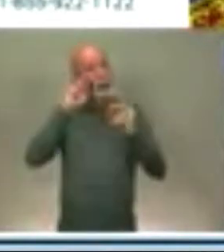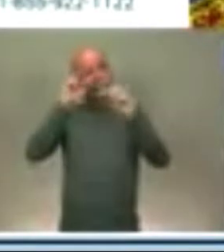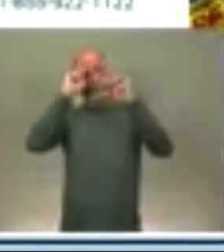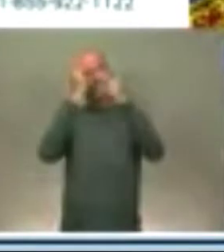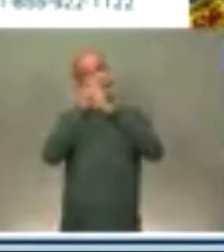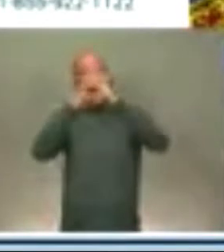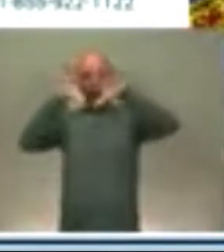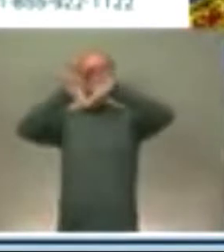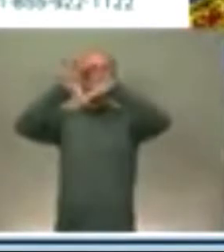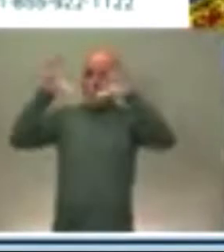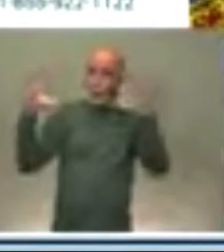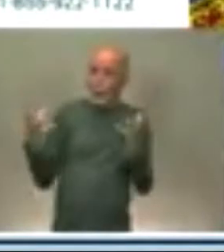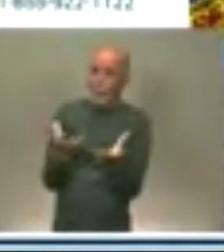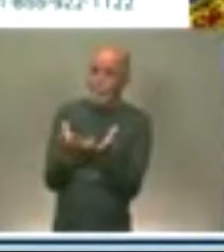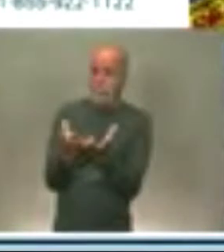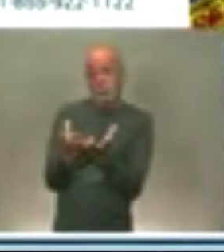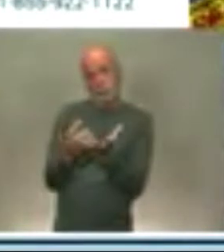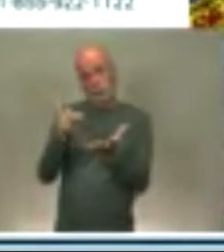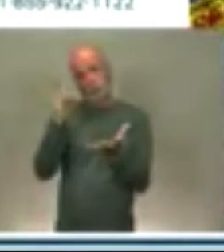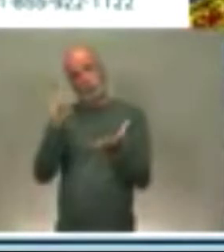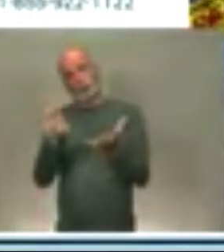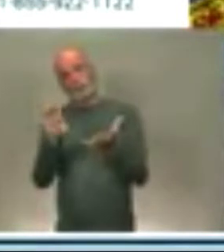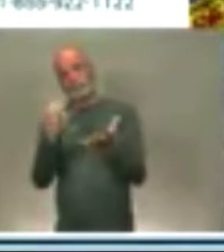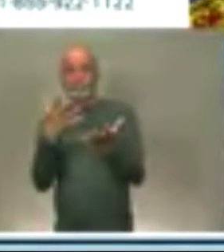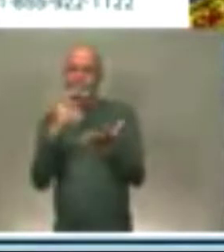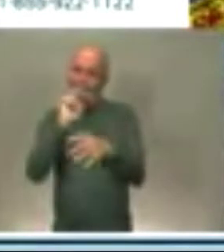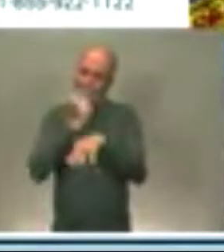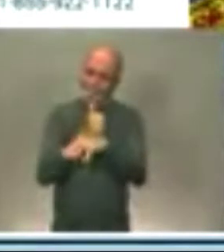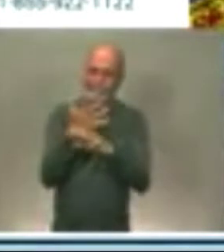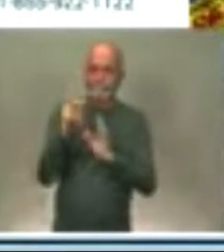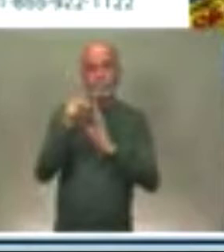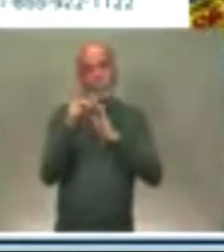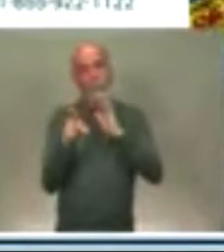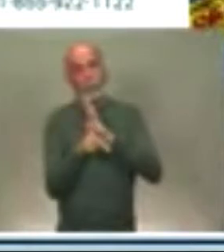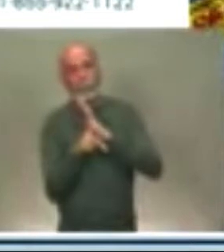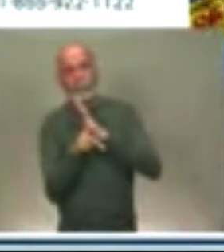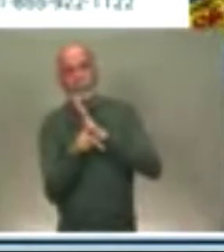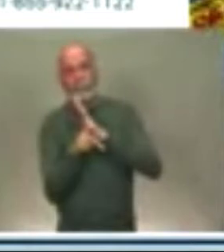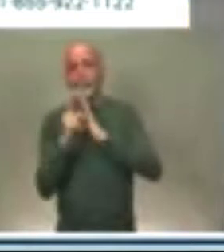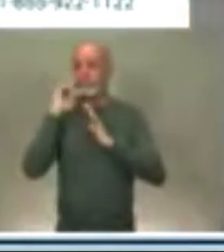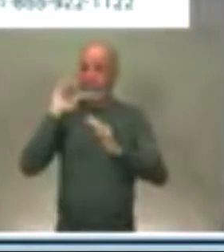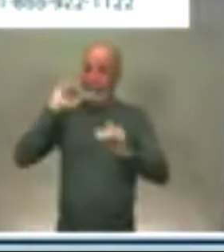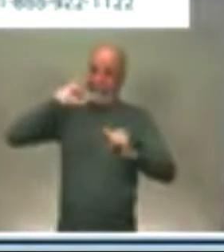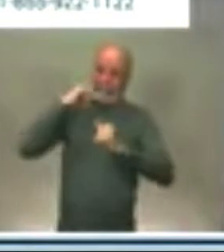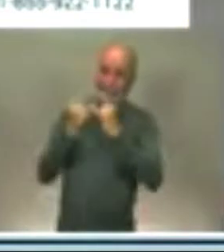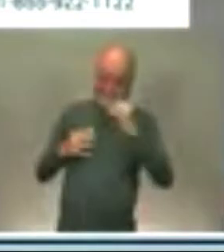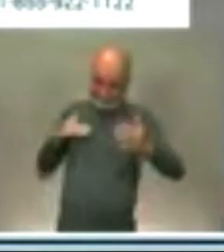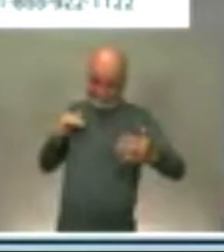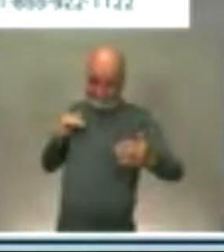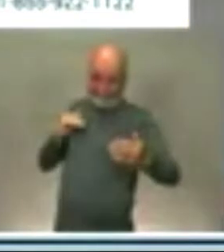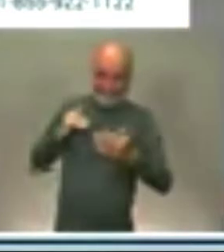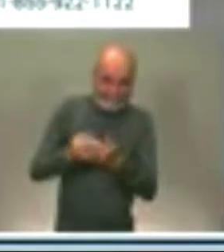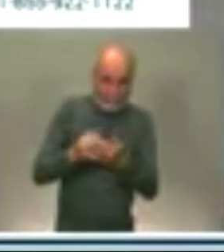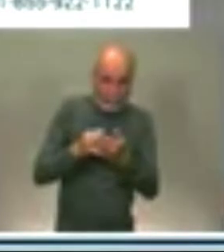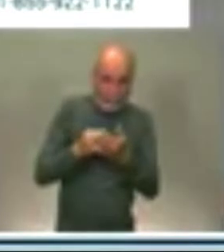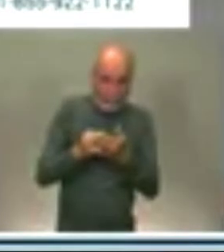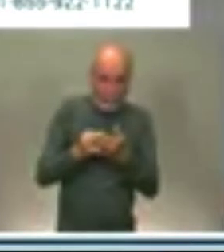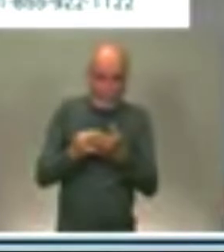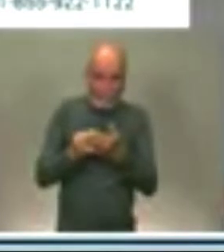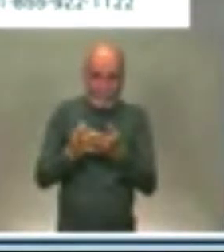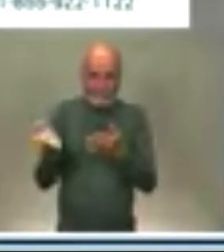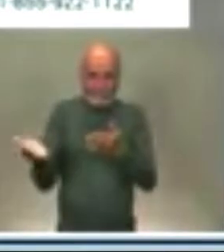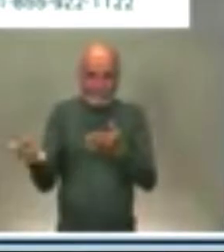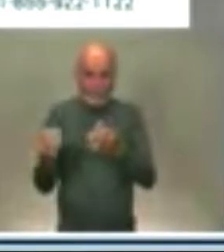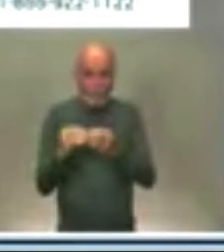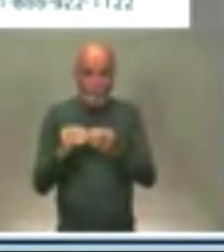need to have a policy-based approach to go to that last step, if you will, to make sure we have the highest possible vaccine coverage.